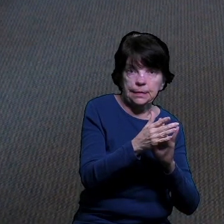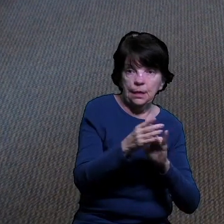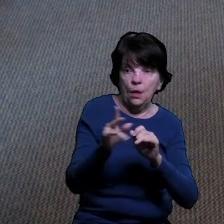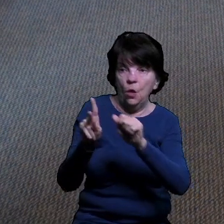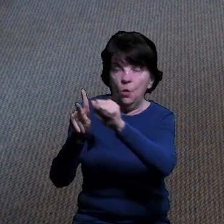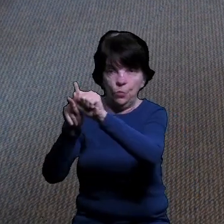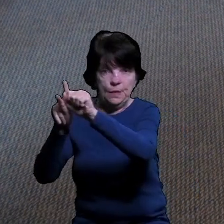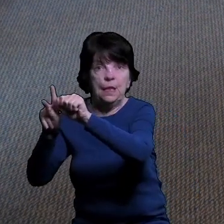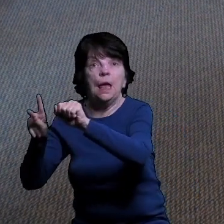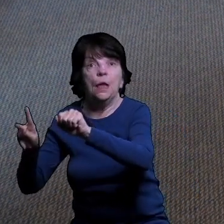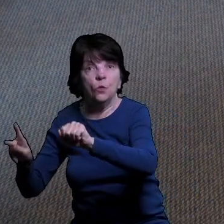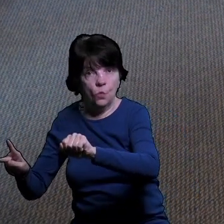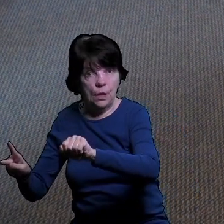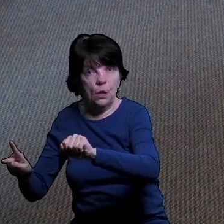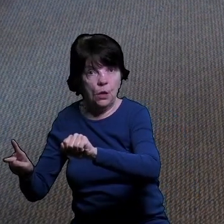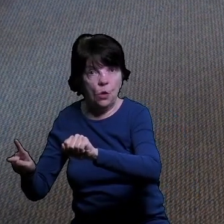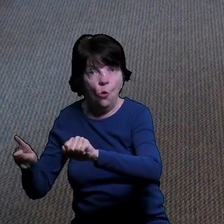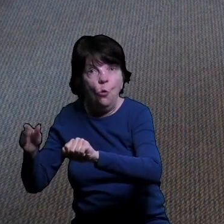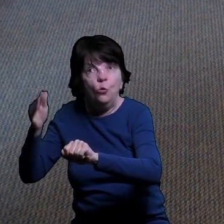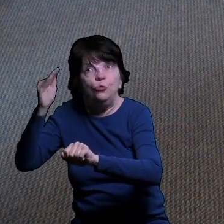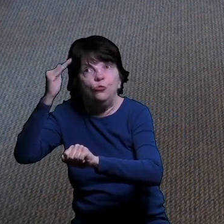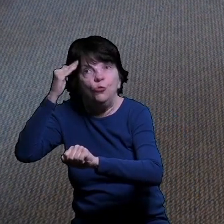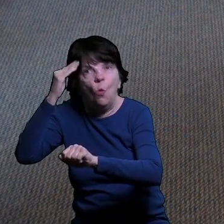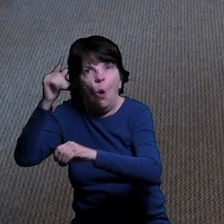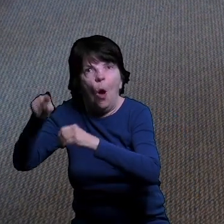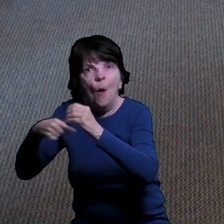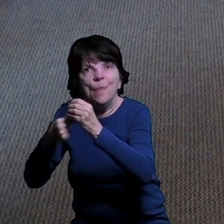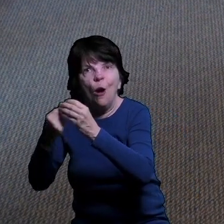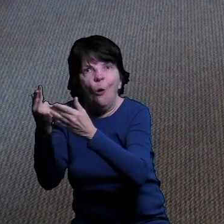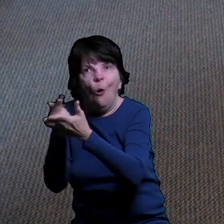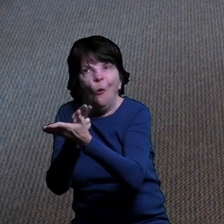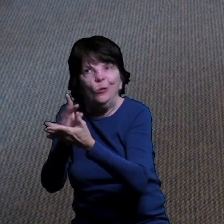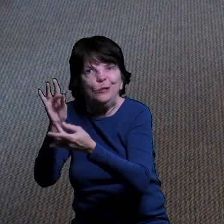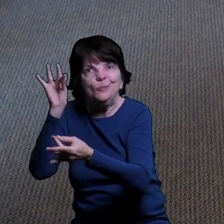and Aquila knew of the Holy Spirit baptism.